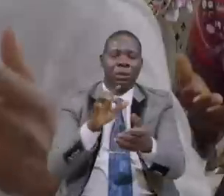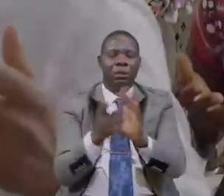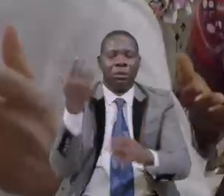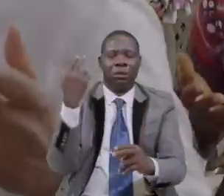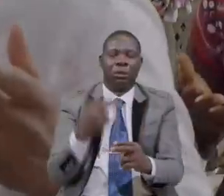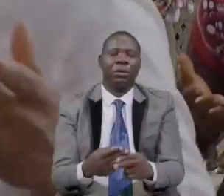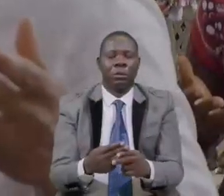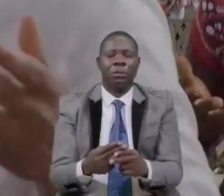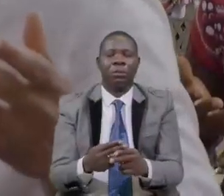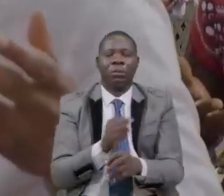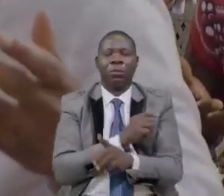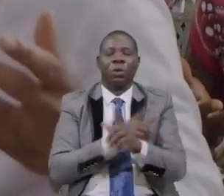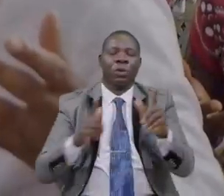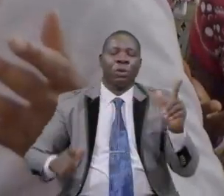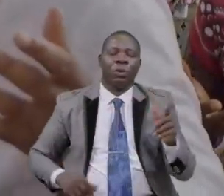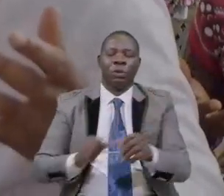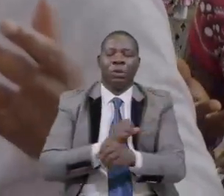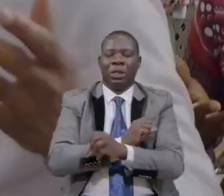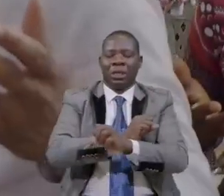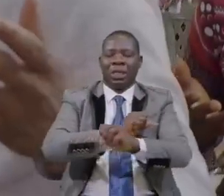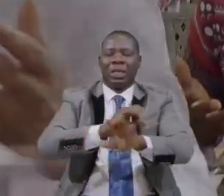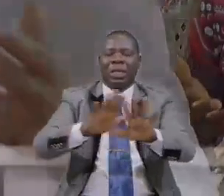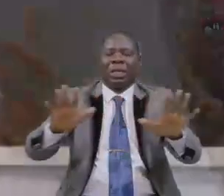Lord, clear anointing.